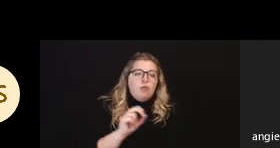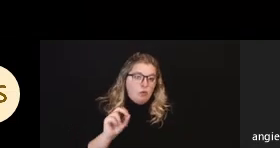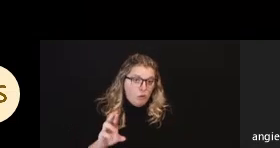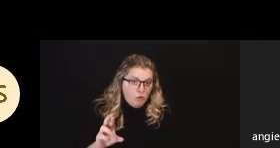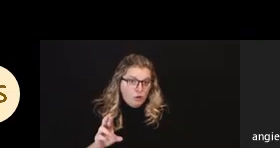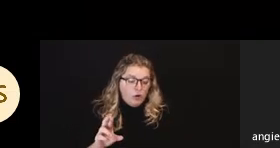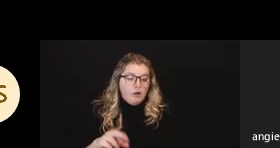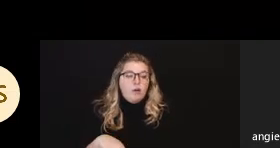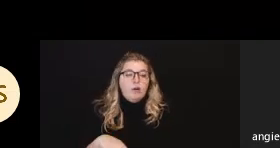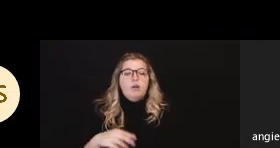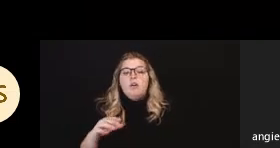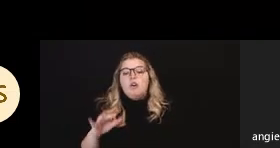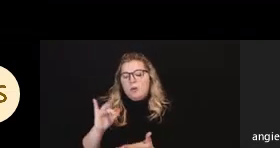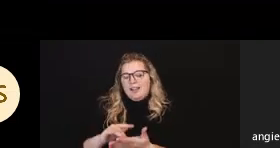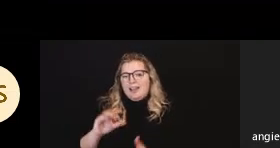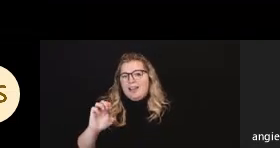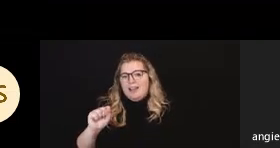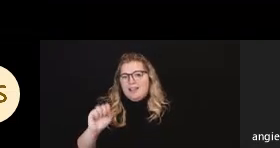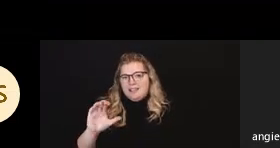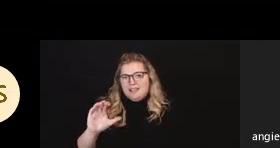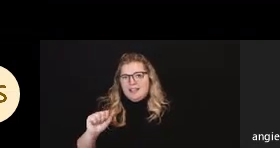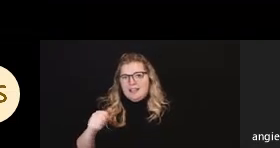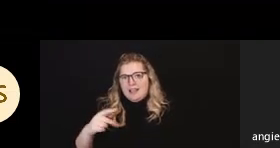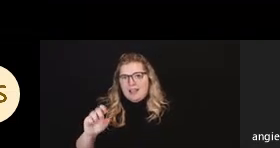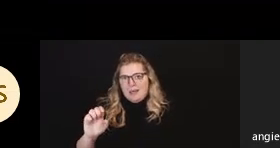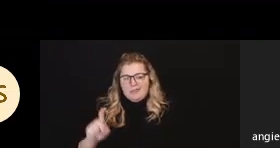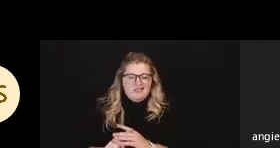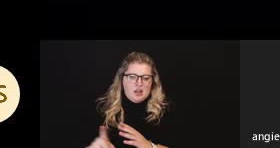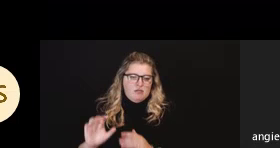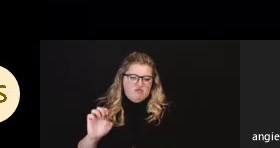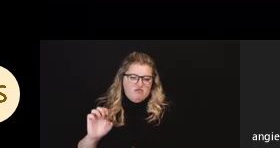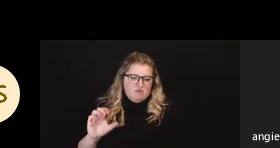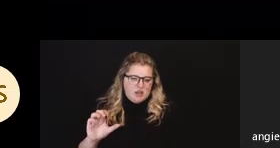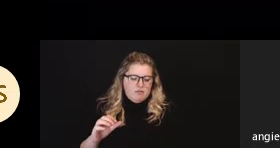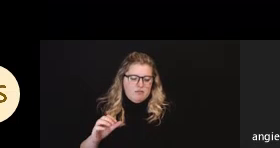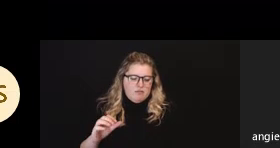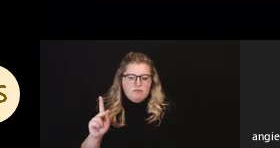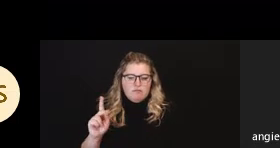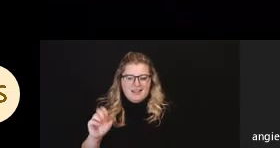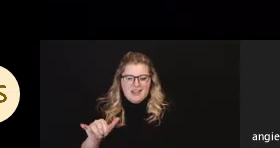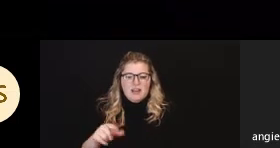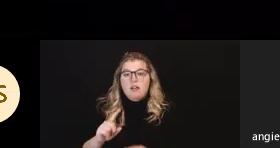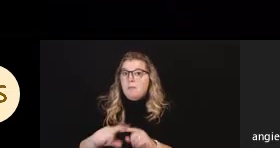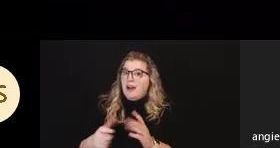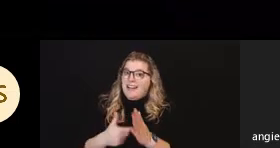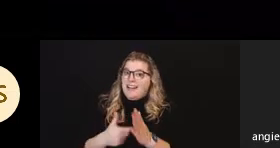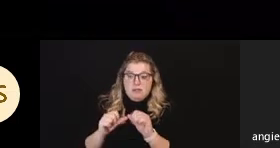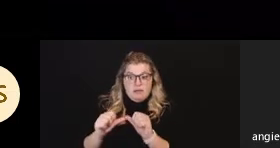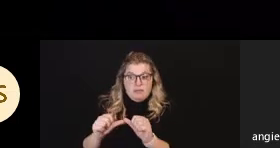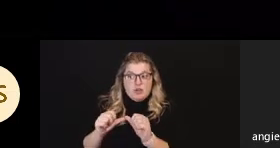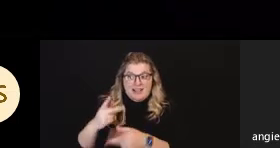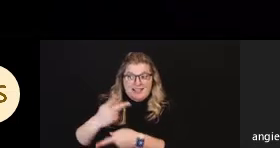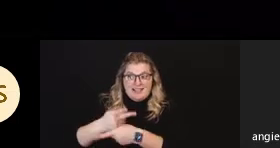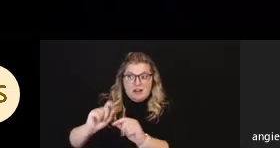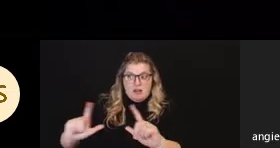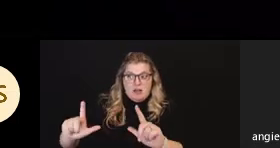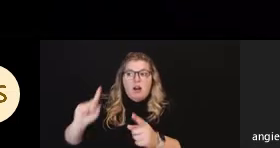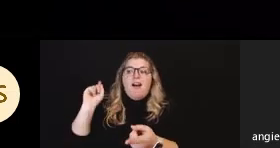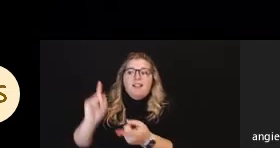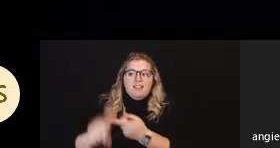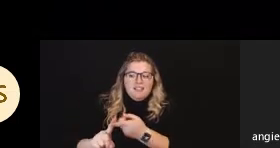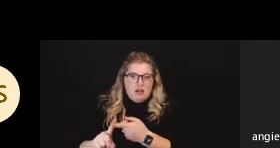or the escape key to dismiss it and close it, either of those things, but it needs to be persistent until you do one of those things. So those